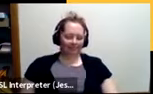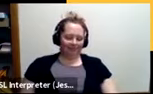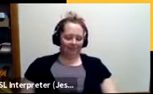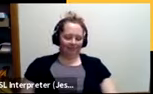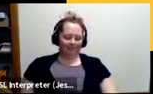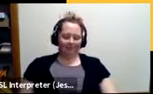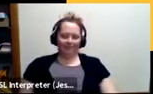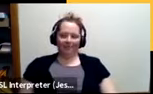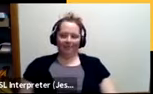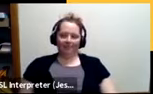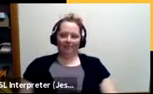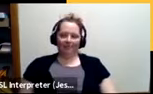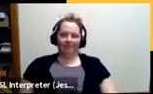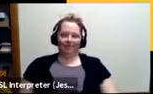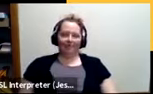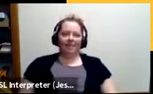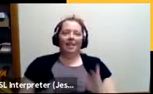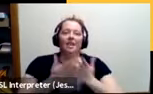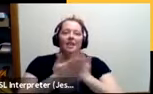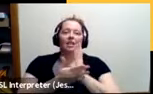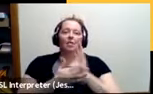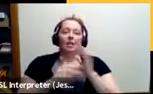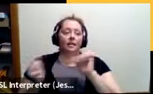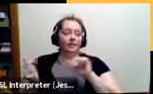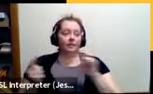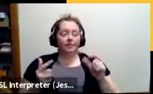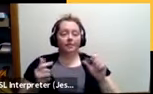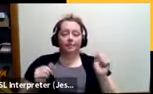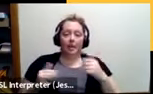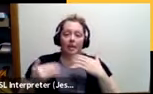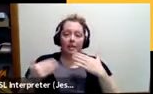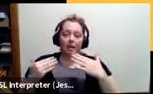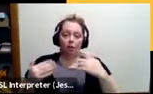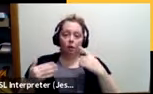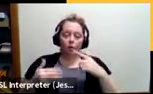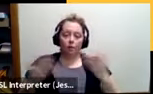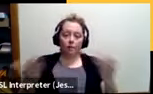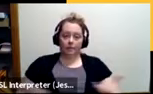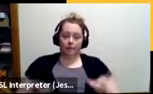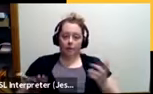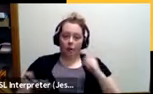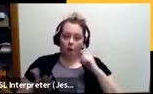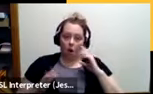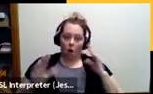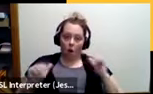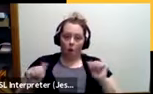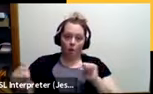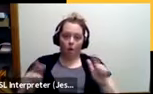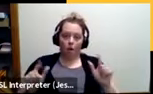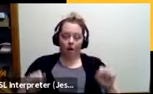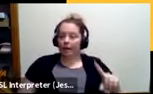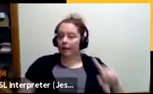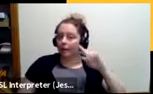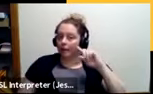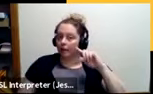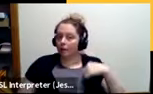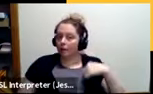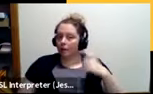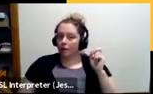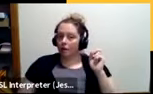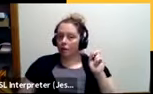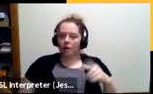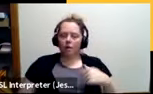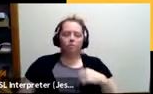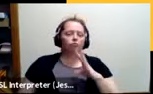All right, everyone. Yeah, thank you for being here. Hopefully you can all hear me okay. I'm going to just talk a little